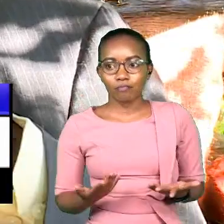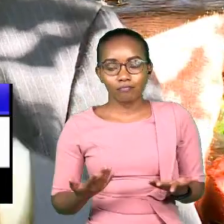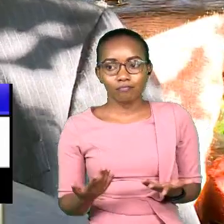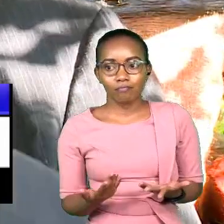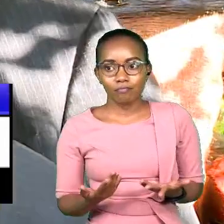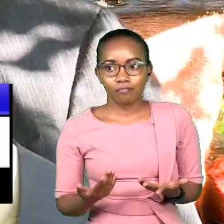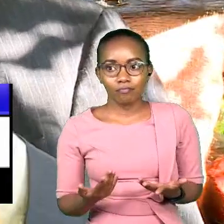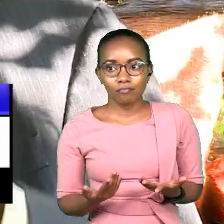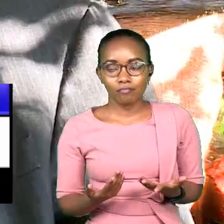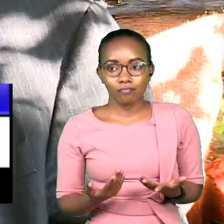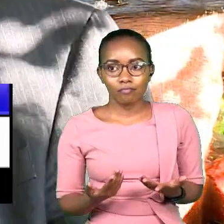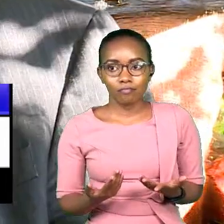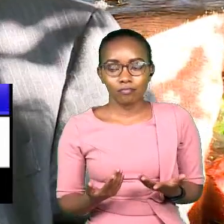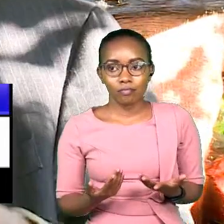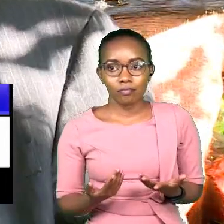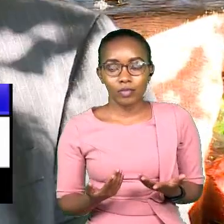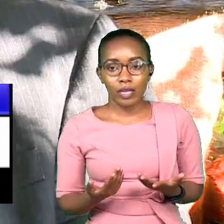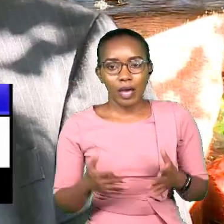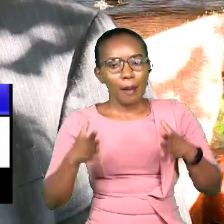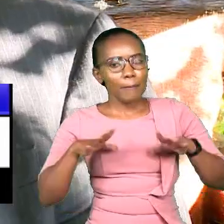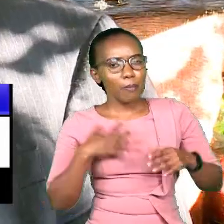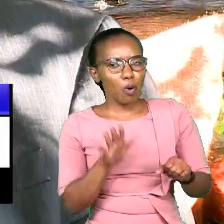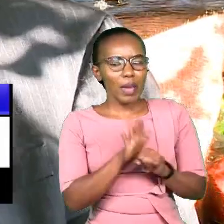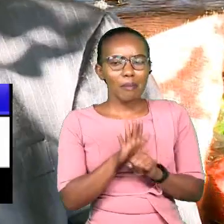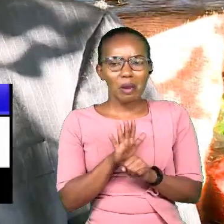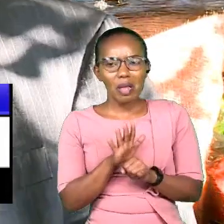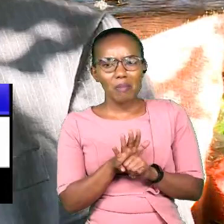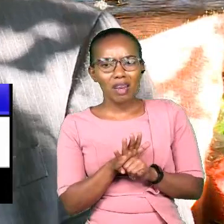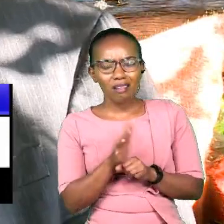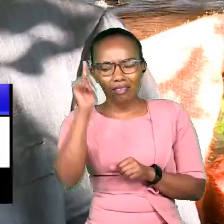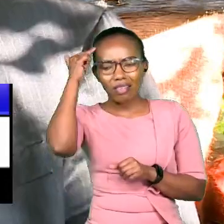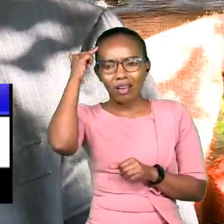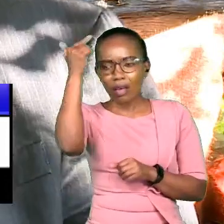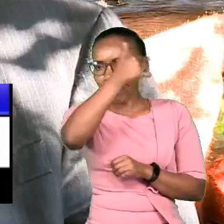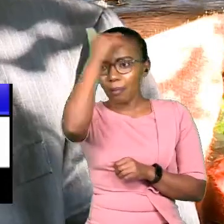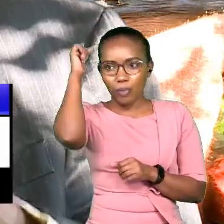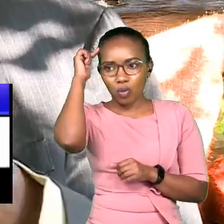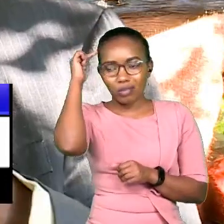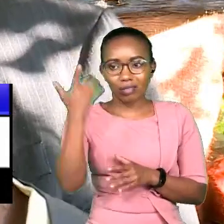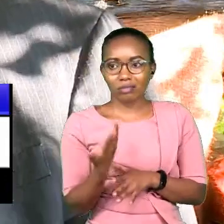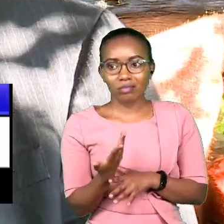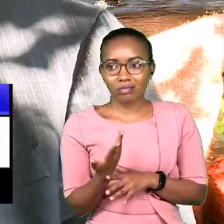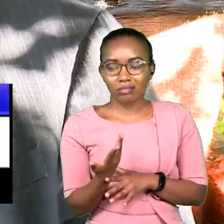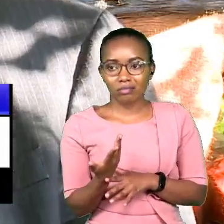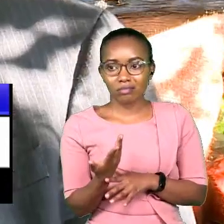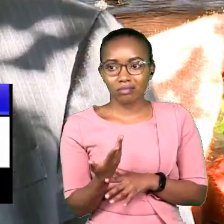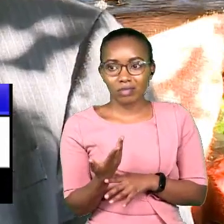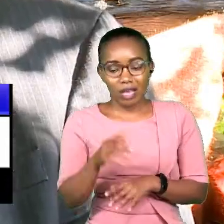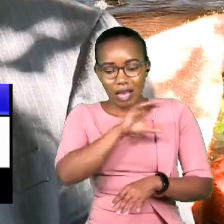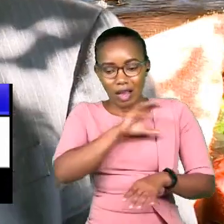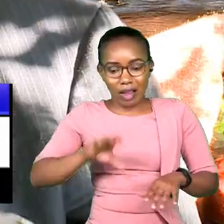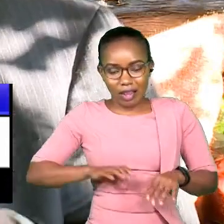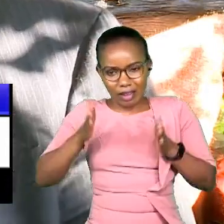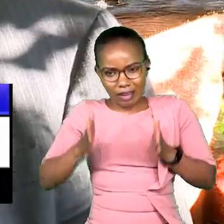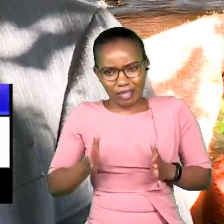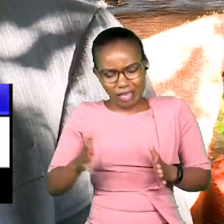a back focus here, because a lot of people imagine that because of my strong Christian